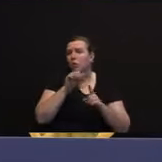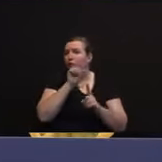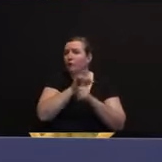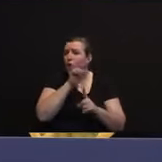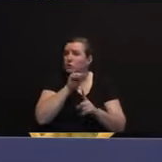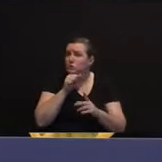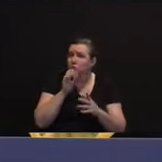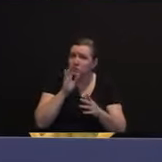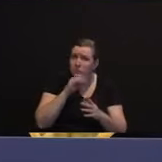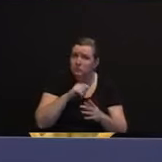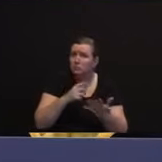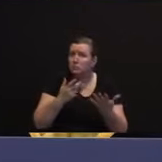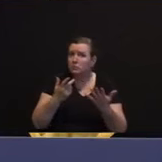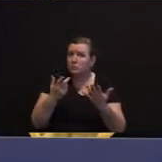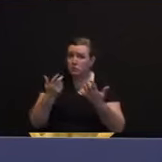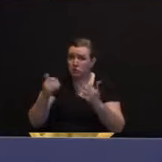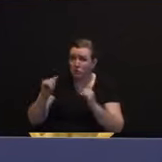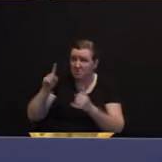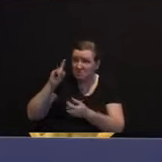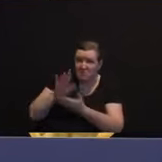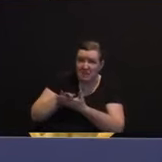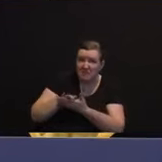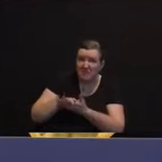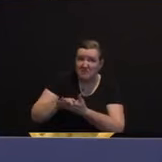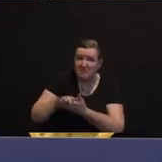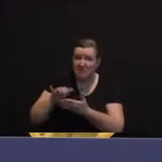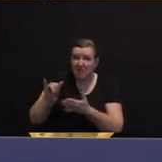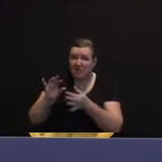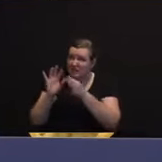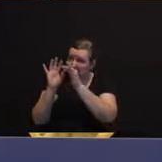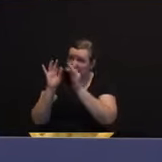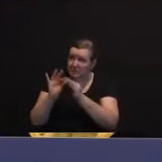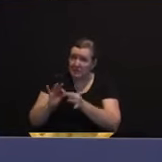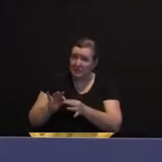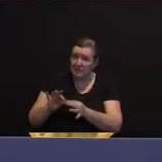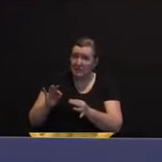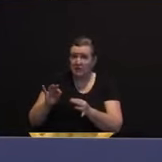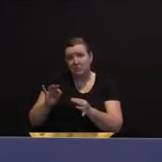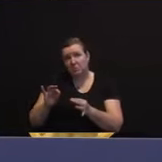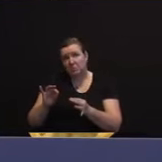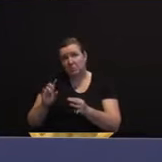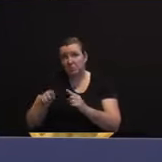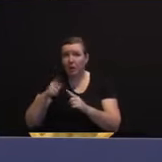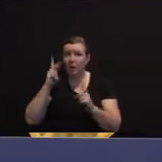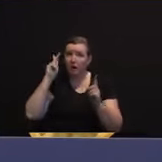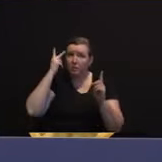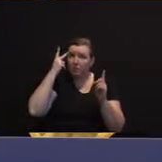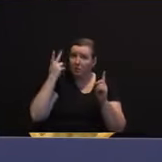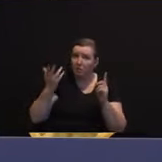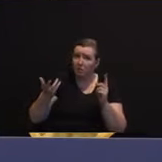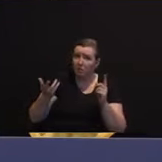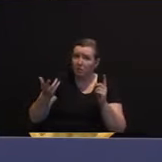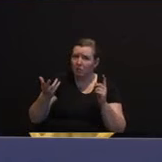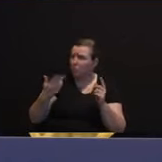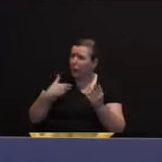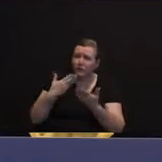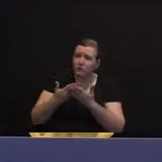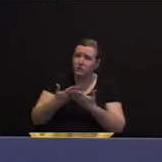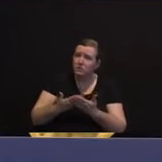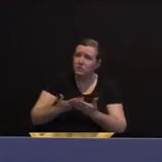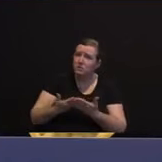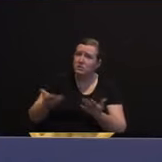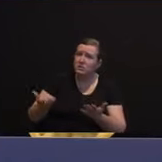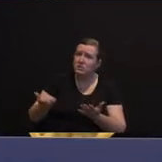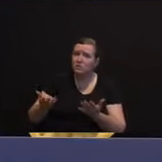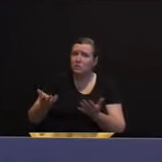still believe that those were political statements? Do you have evidence to support that? And what do you think his motivation was,